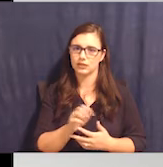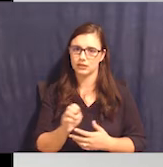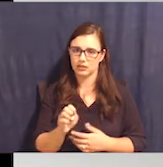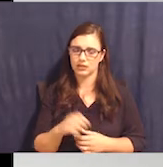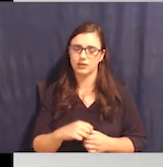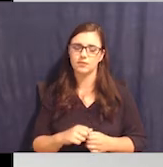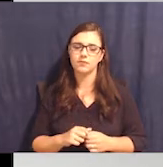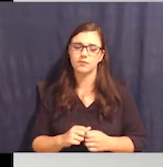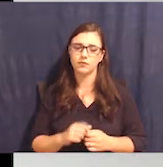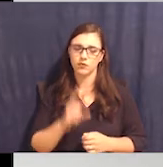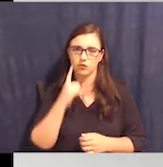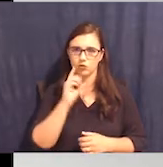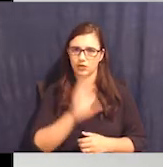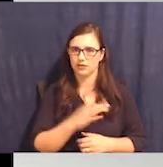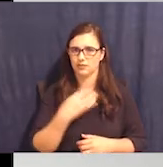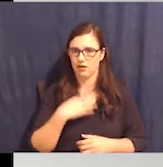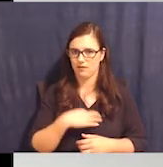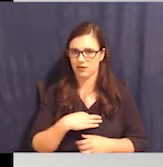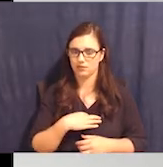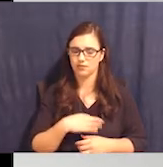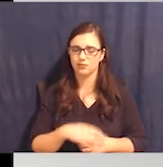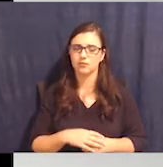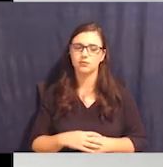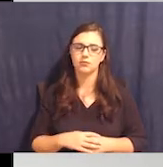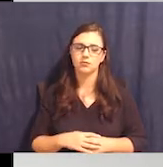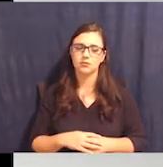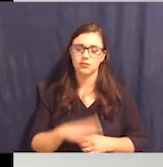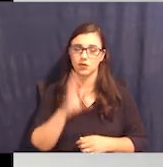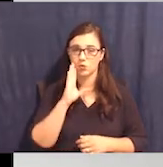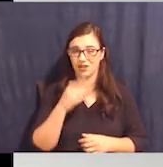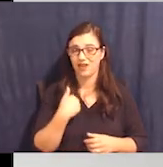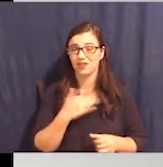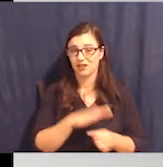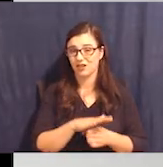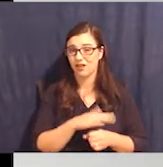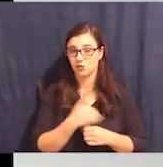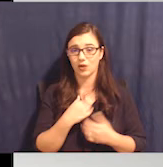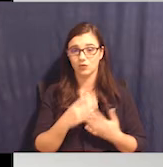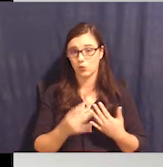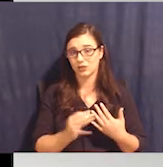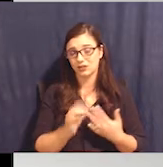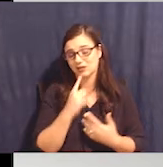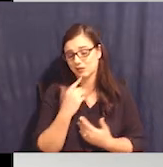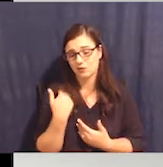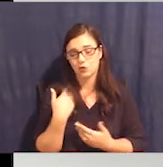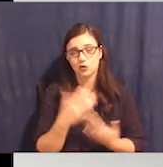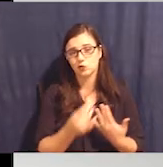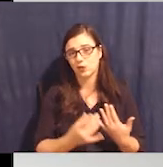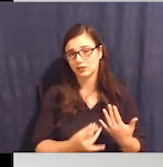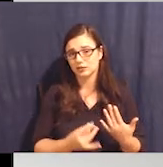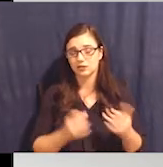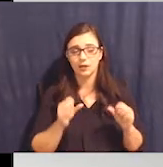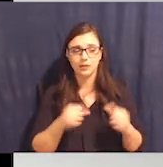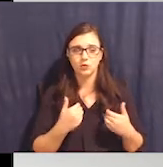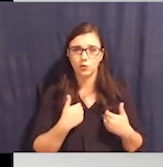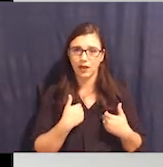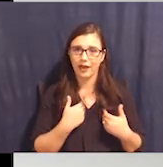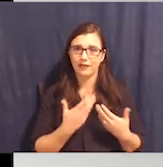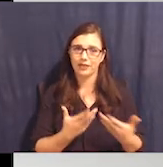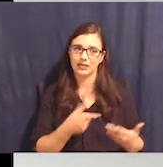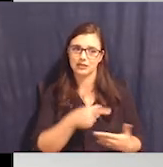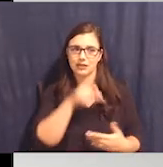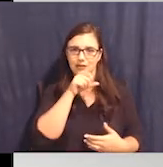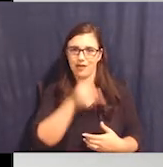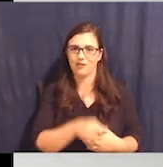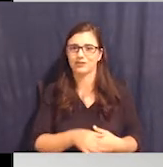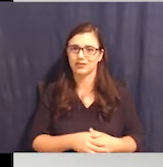trustee for his benefit, and that he would have enough to have choices, like I said, choices, the ability to